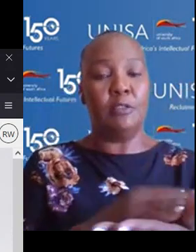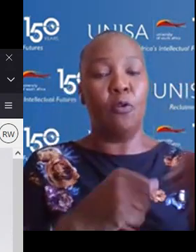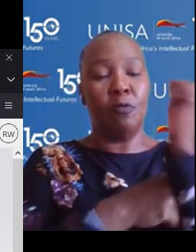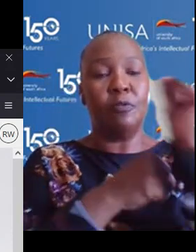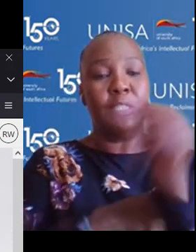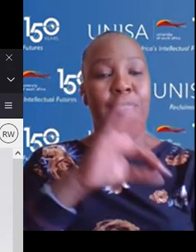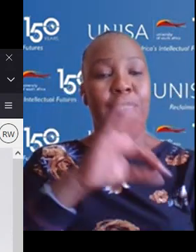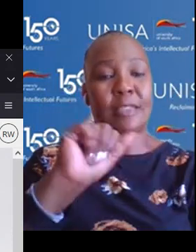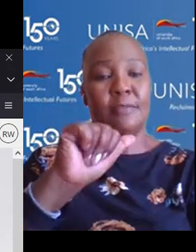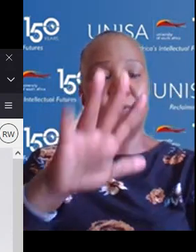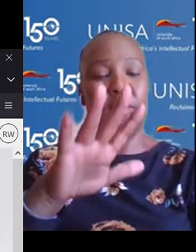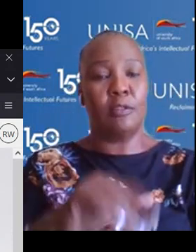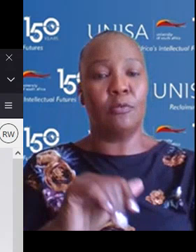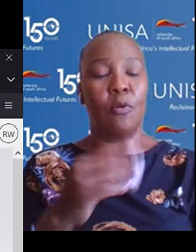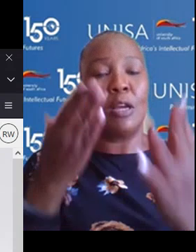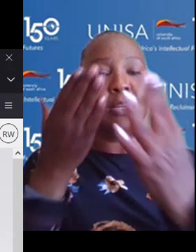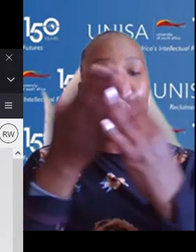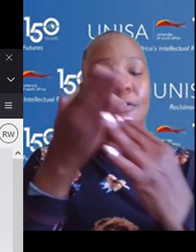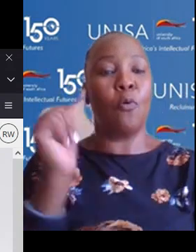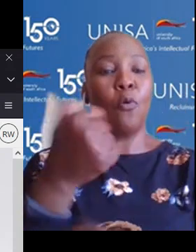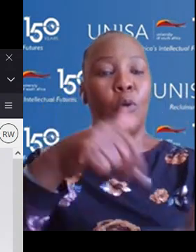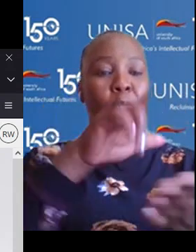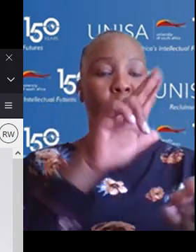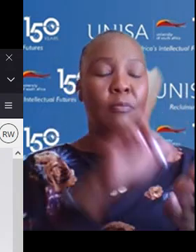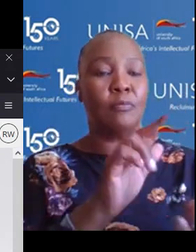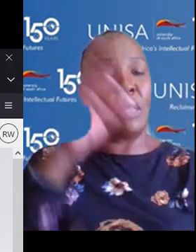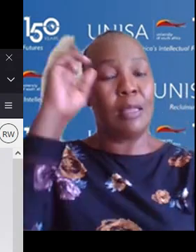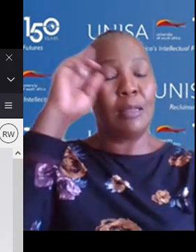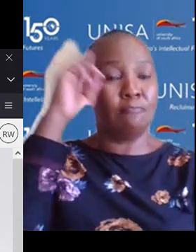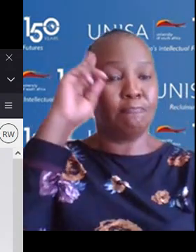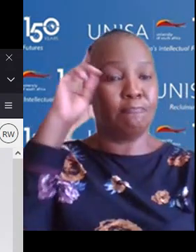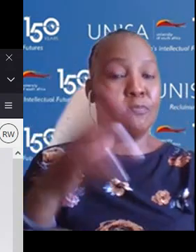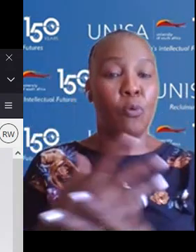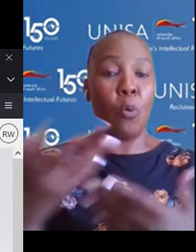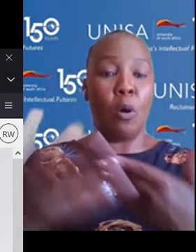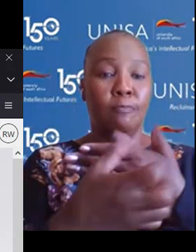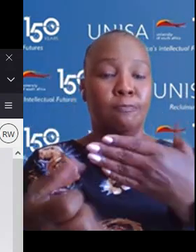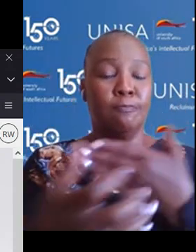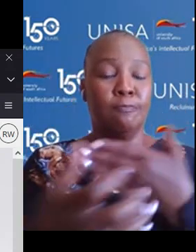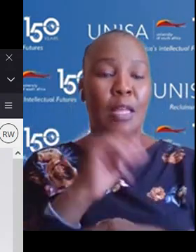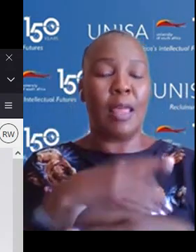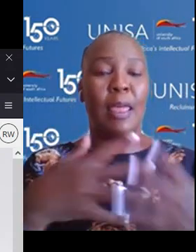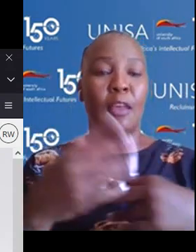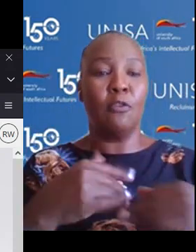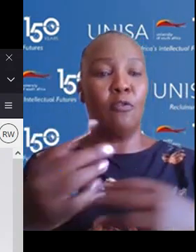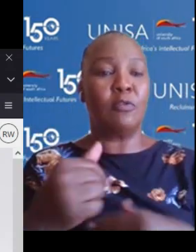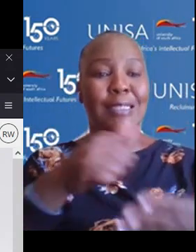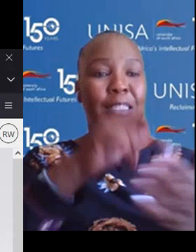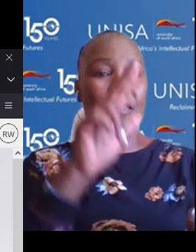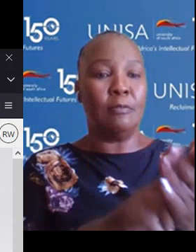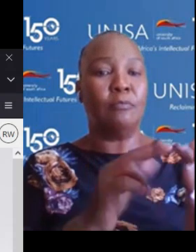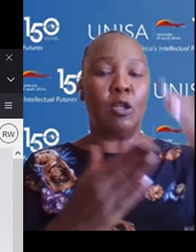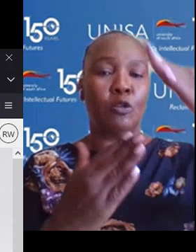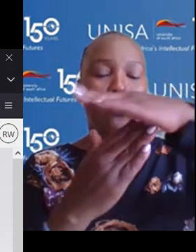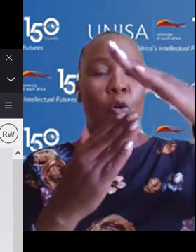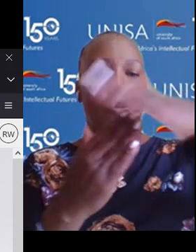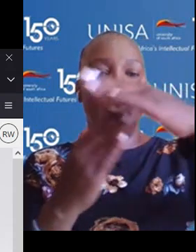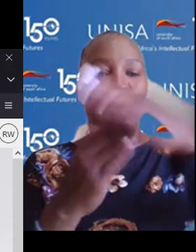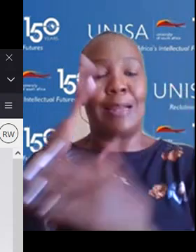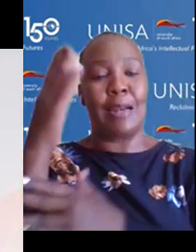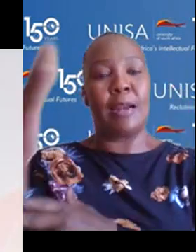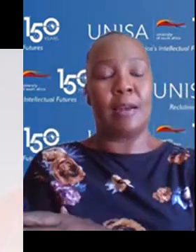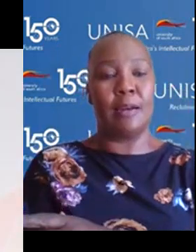365. You've got access to all your apps. So remember, if you want to download any of the apps here at the top left or top